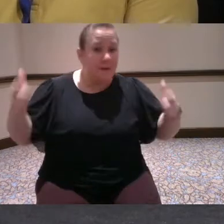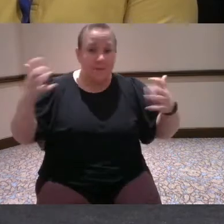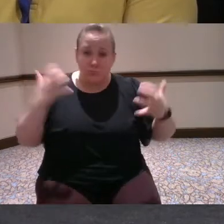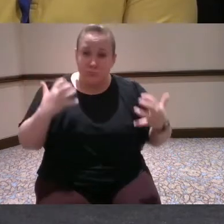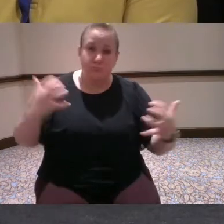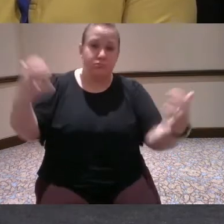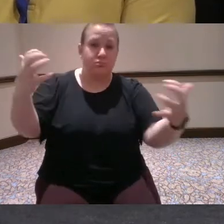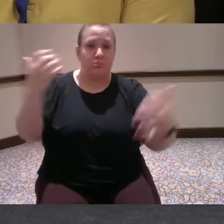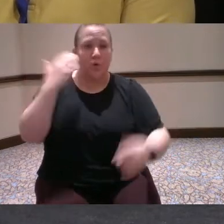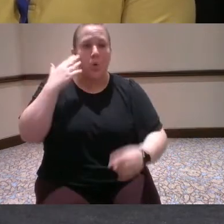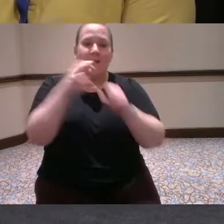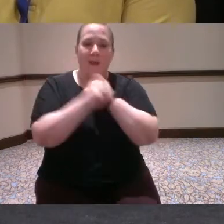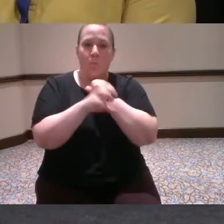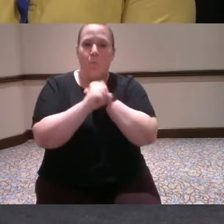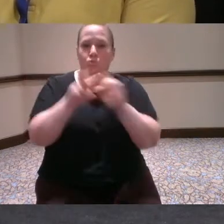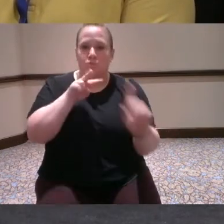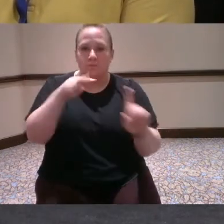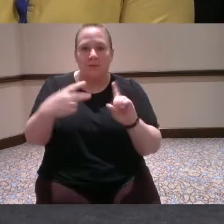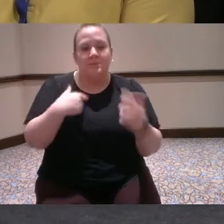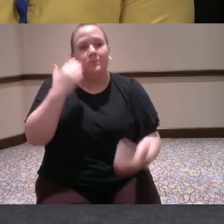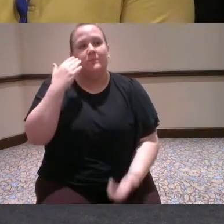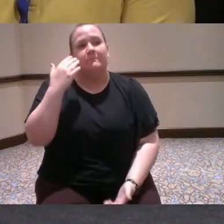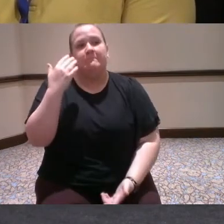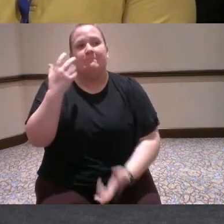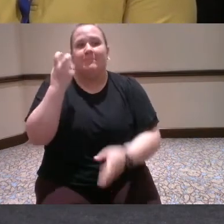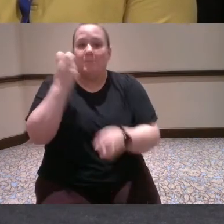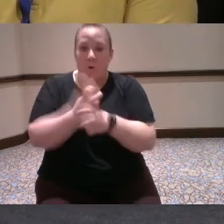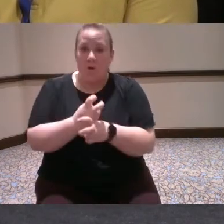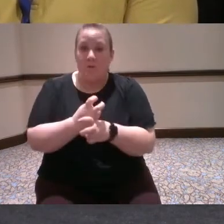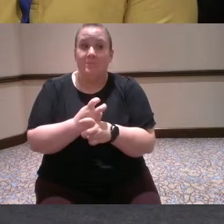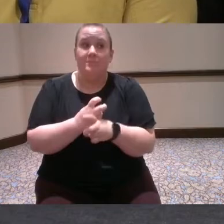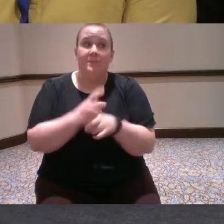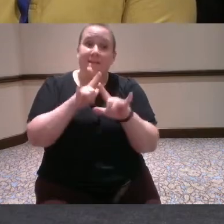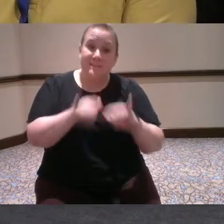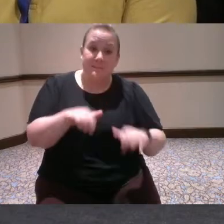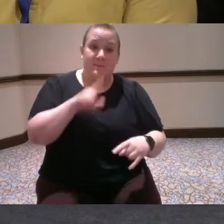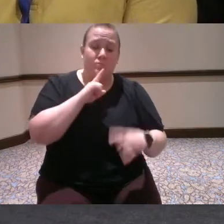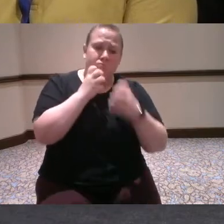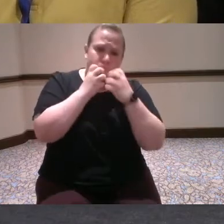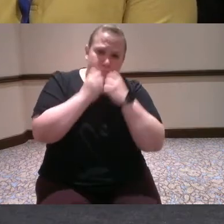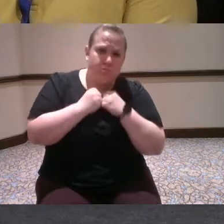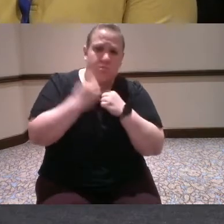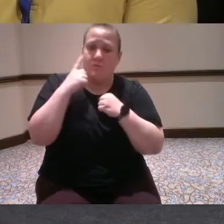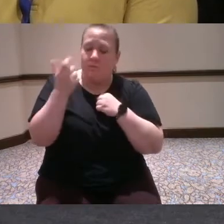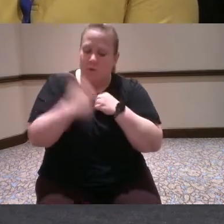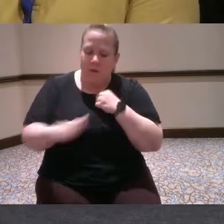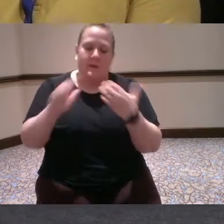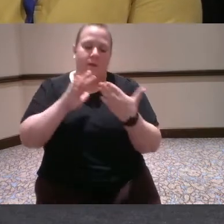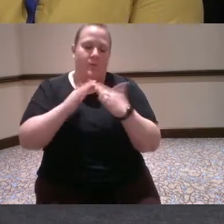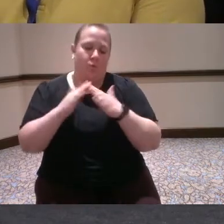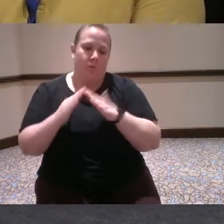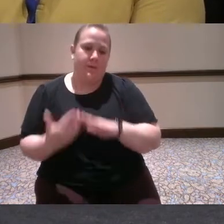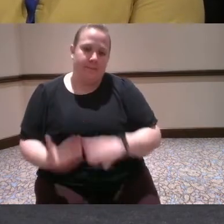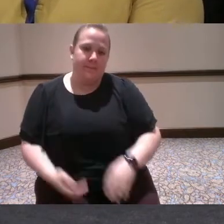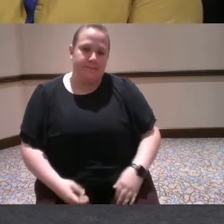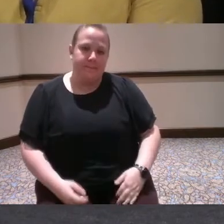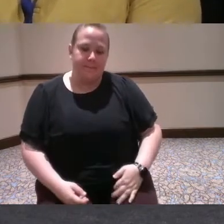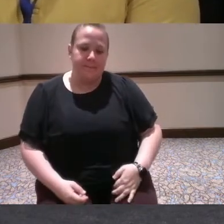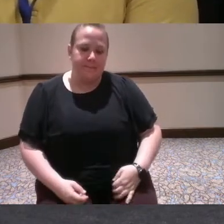from a commercial perspective. So it's a difficult but incredibly valuable thing to any community.